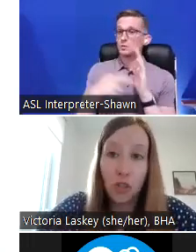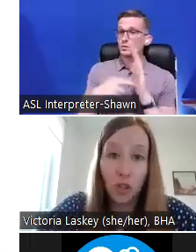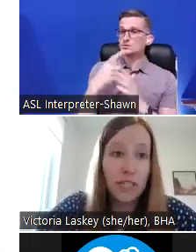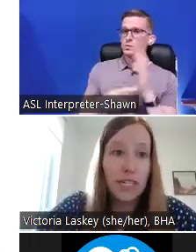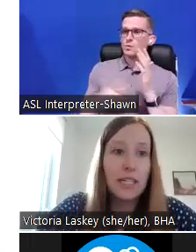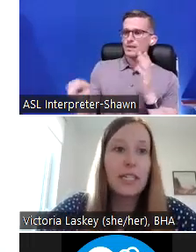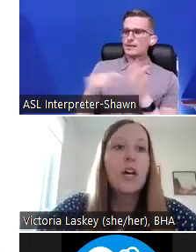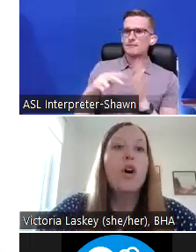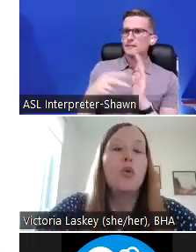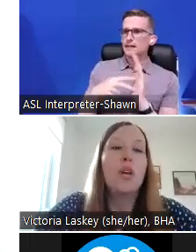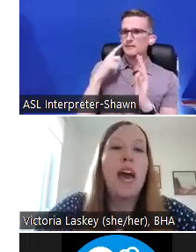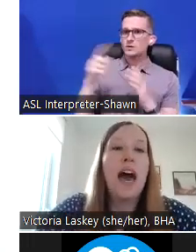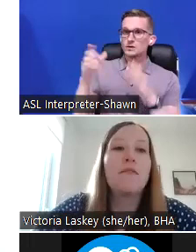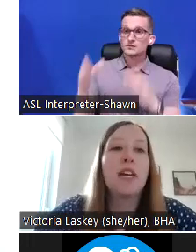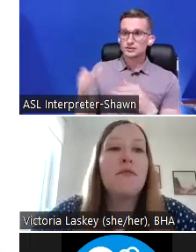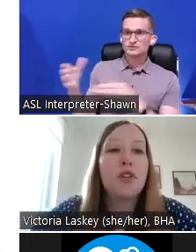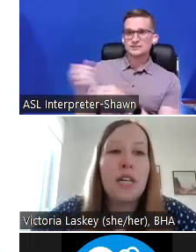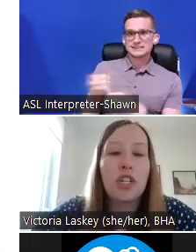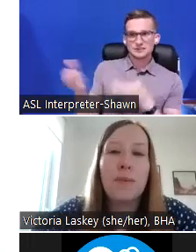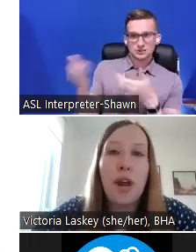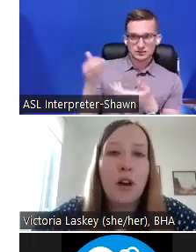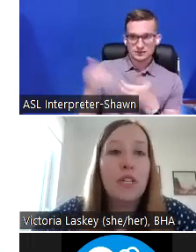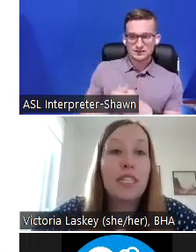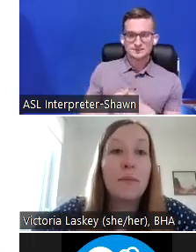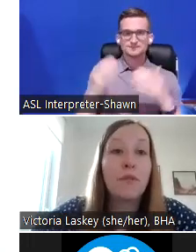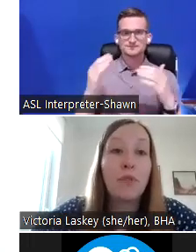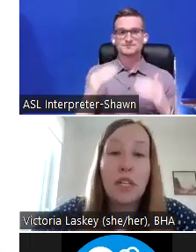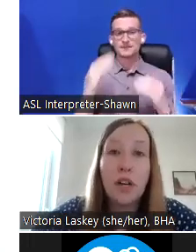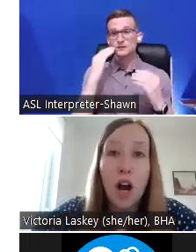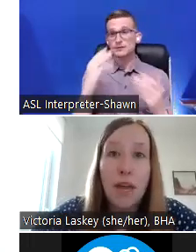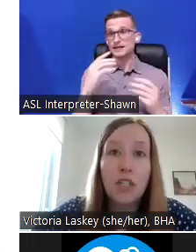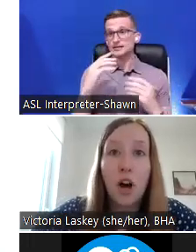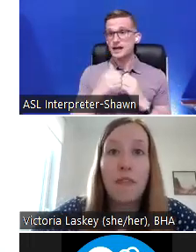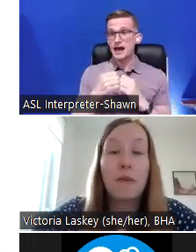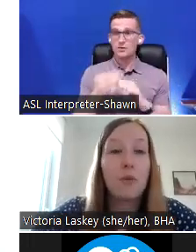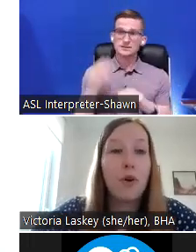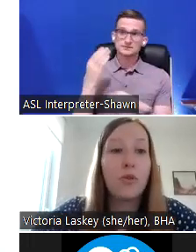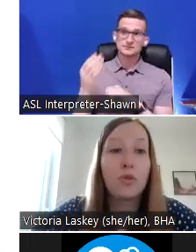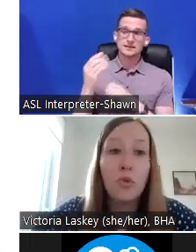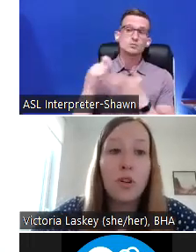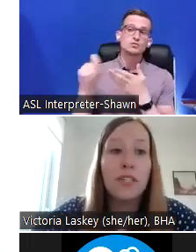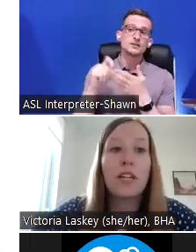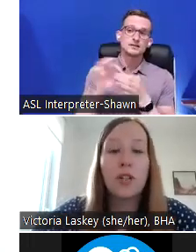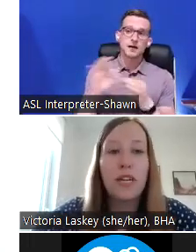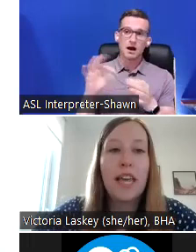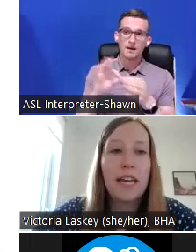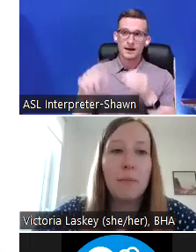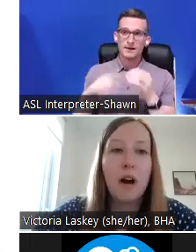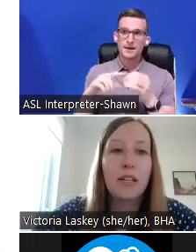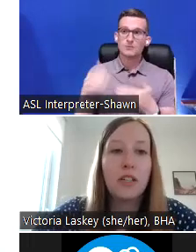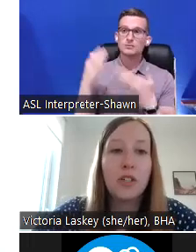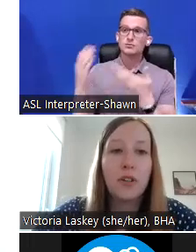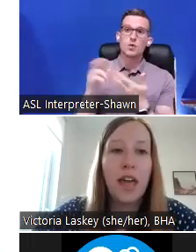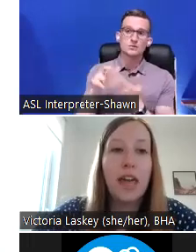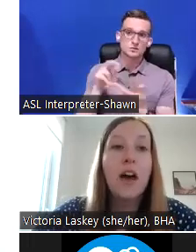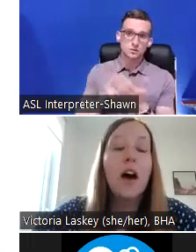receiving services. We have information about how to submit written comment on the proposed rules, including that inbox